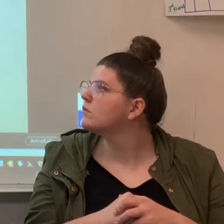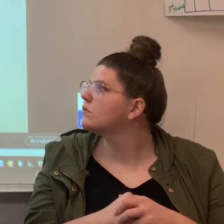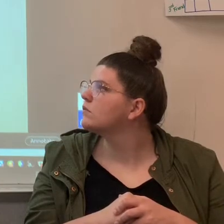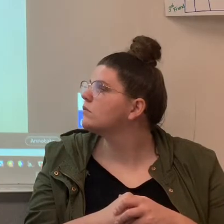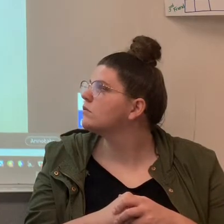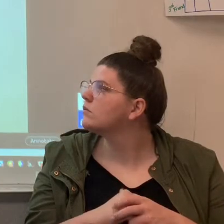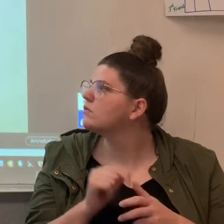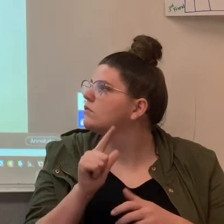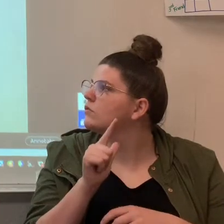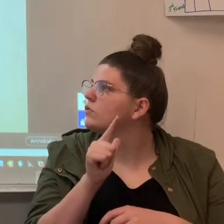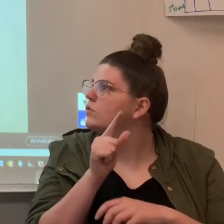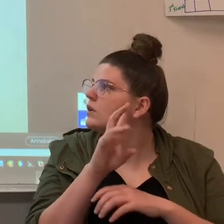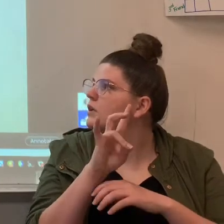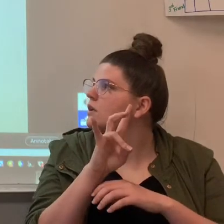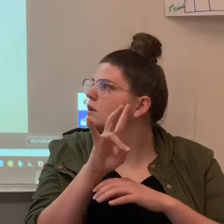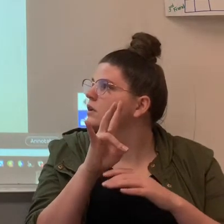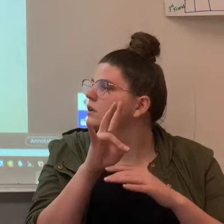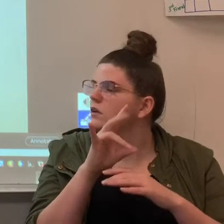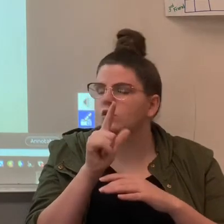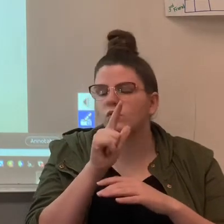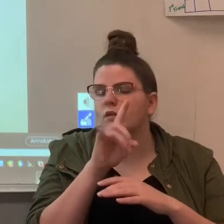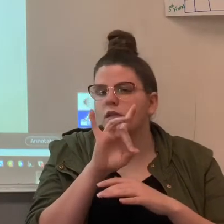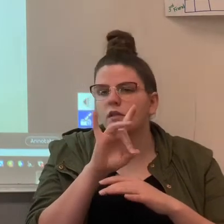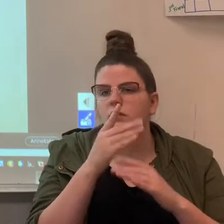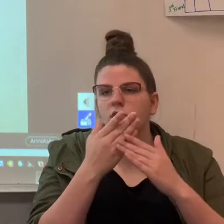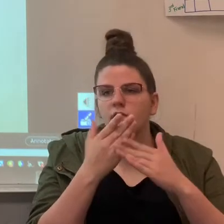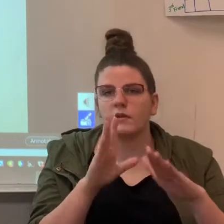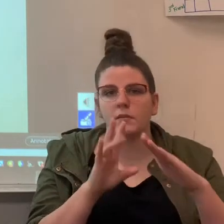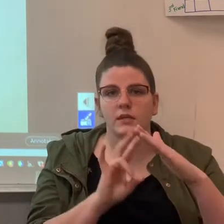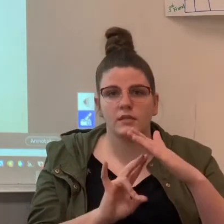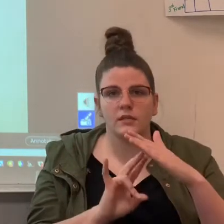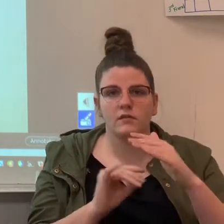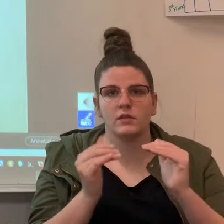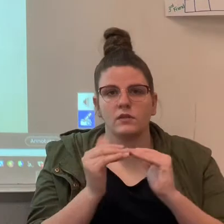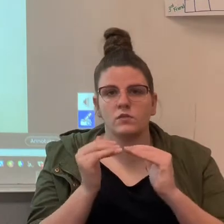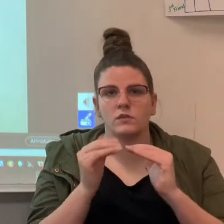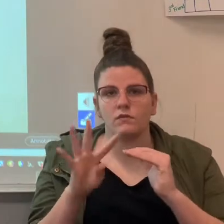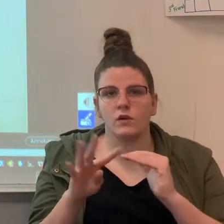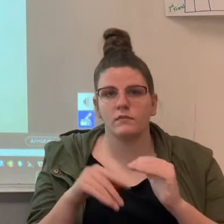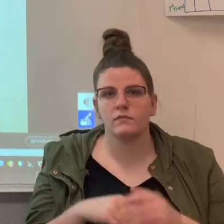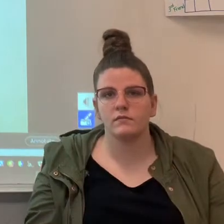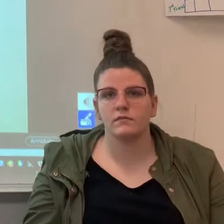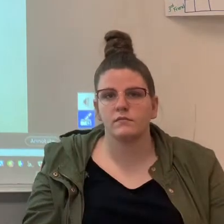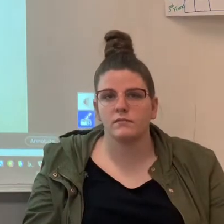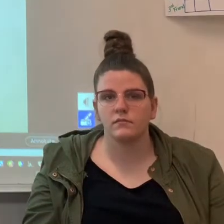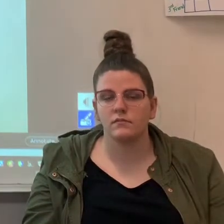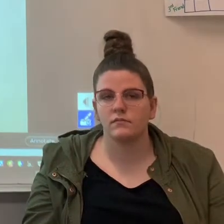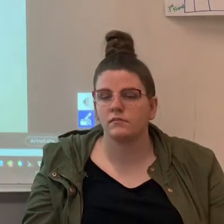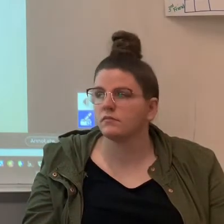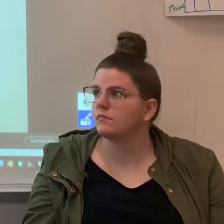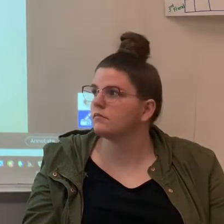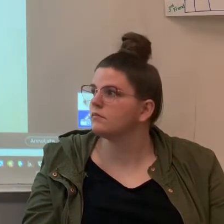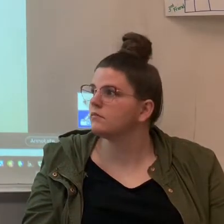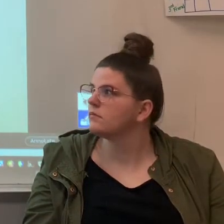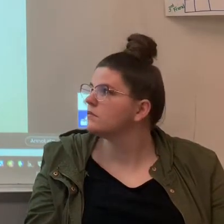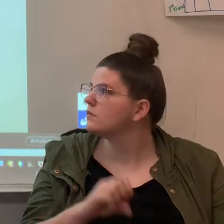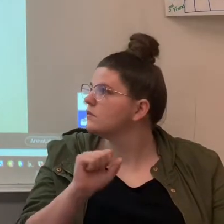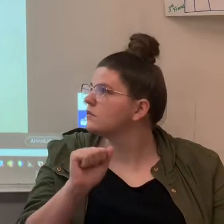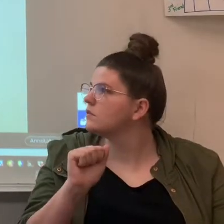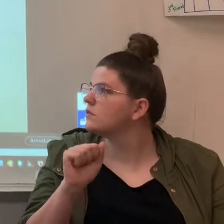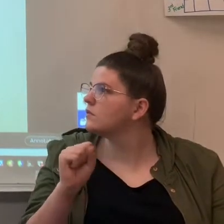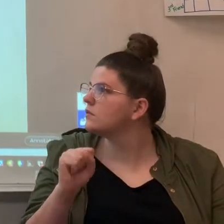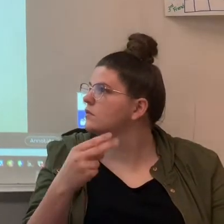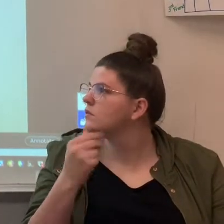28 divided by 7, which equals 4. Wow. Okay. Sasha found the product